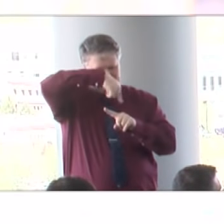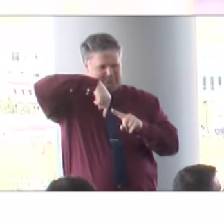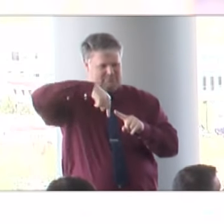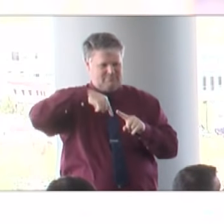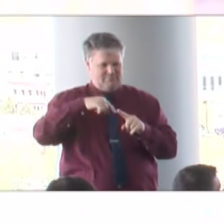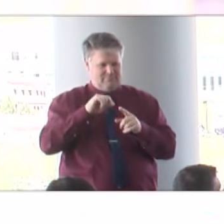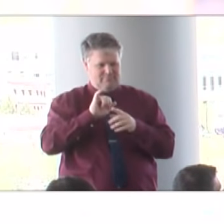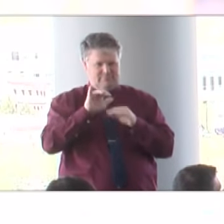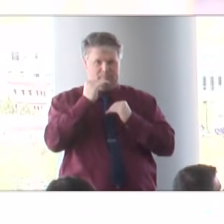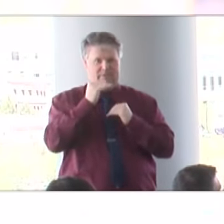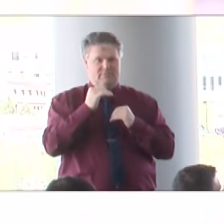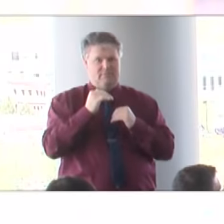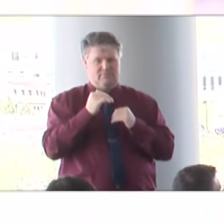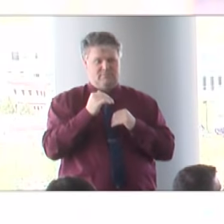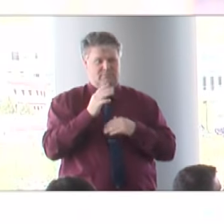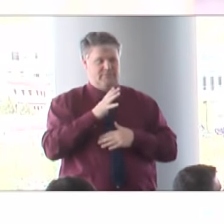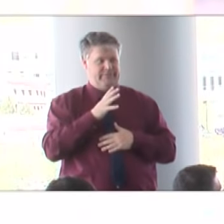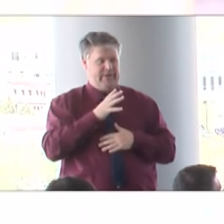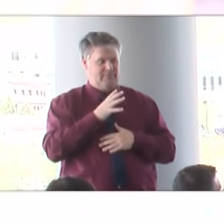So I did.